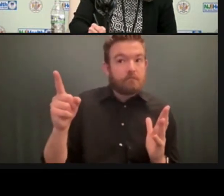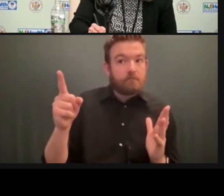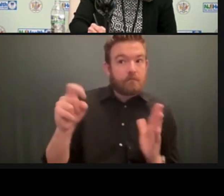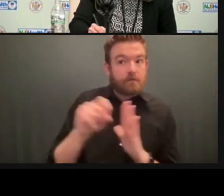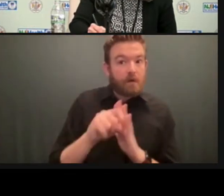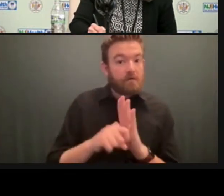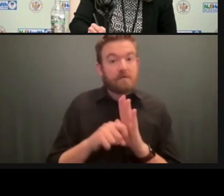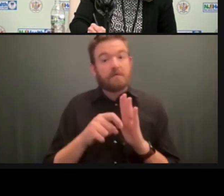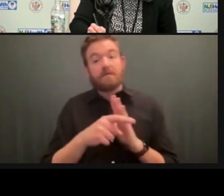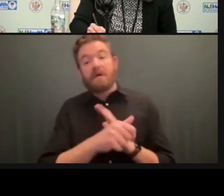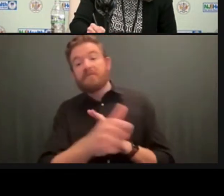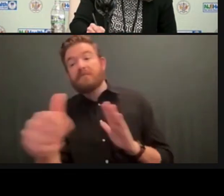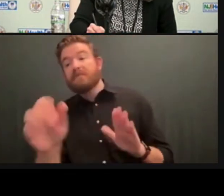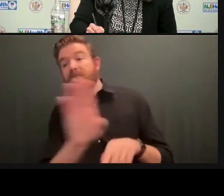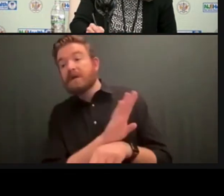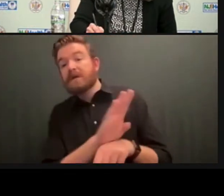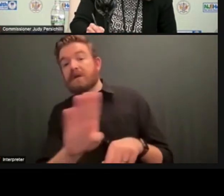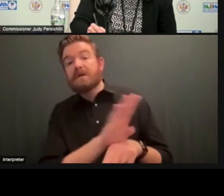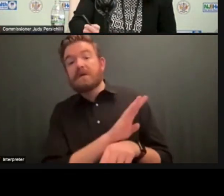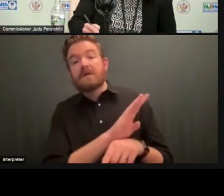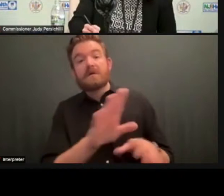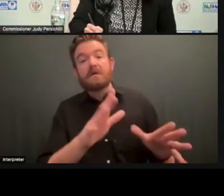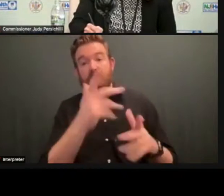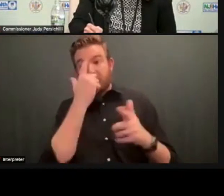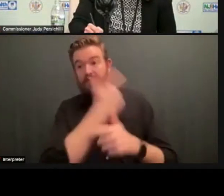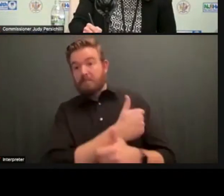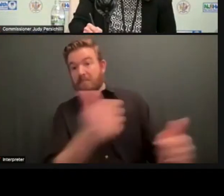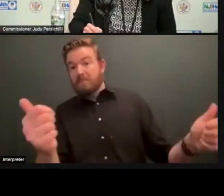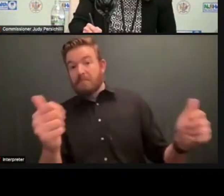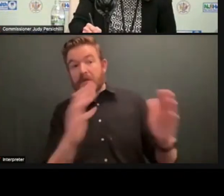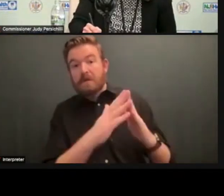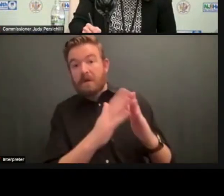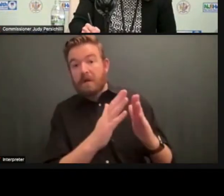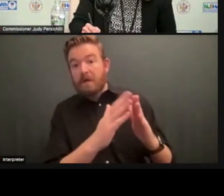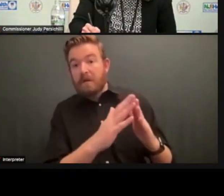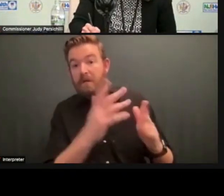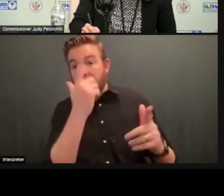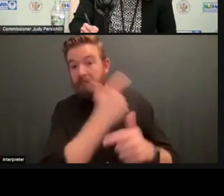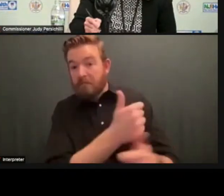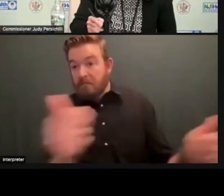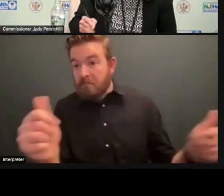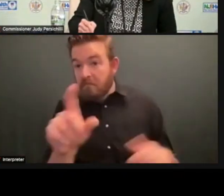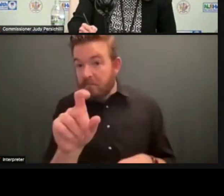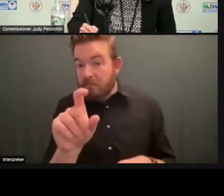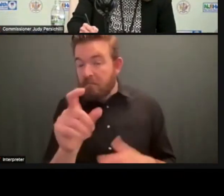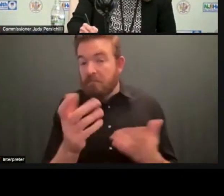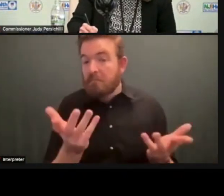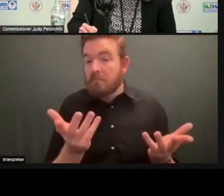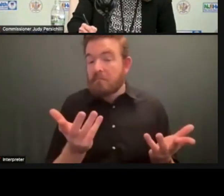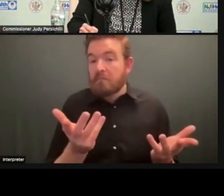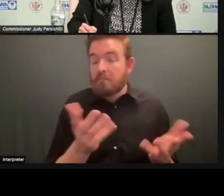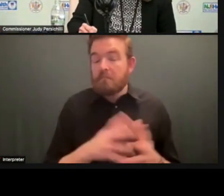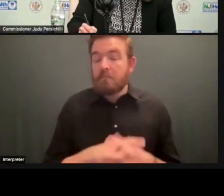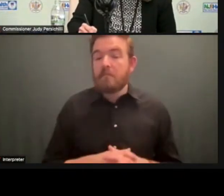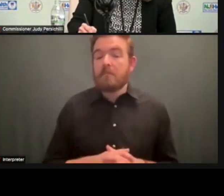individual entities, so towns, counties, businesses, and hospitals? I guess